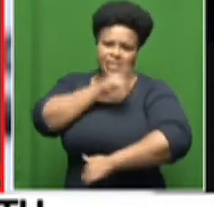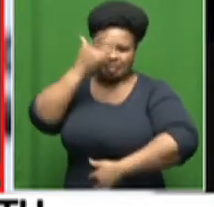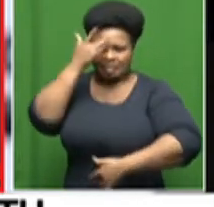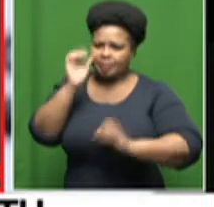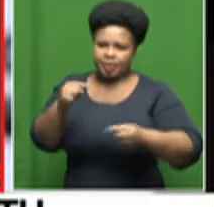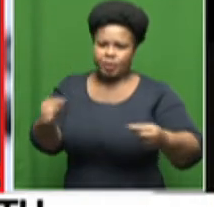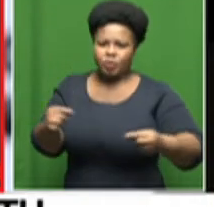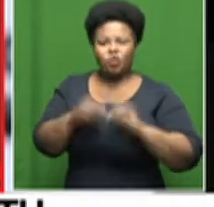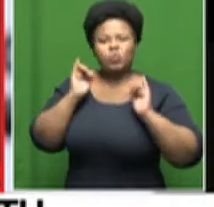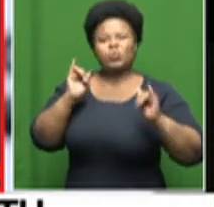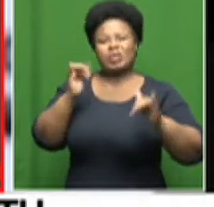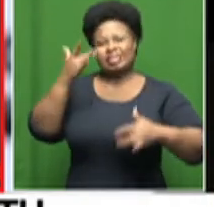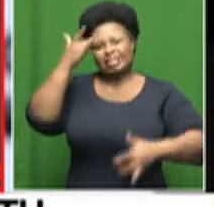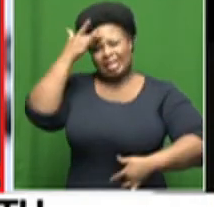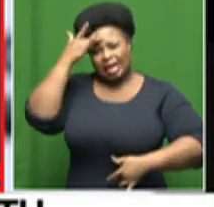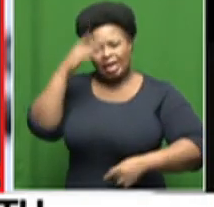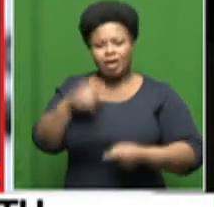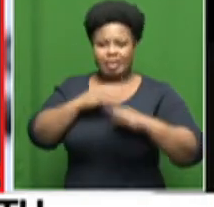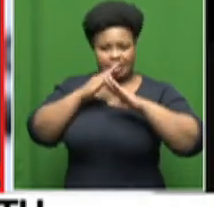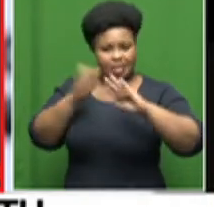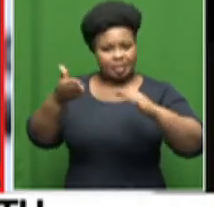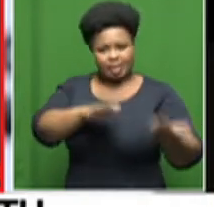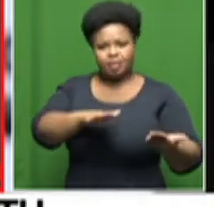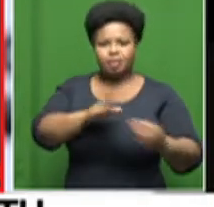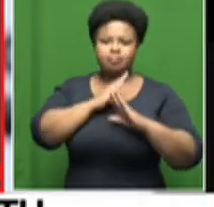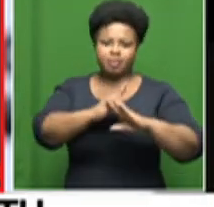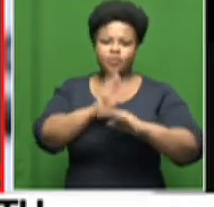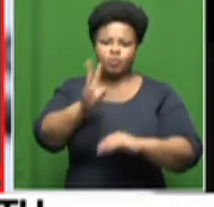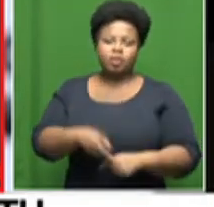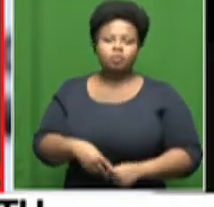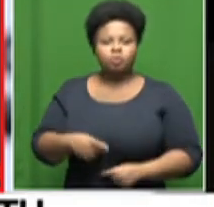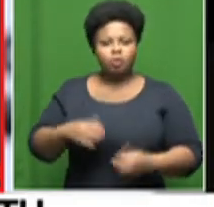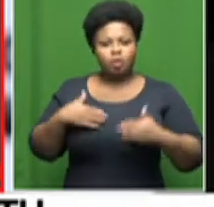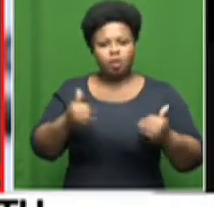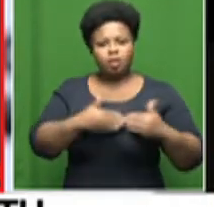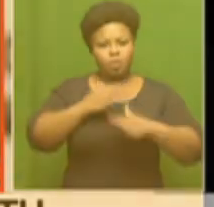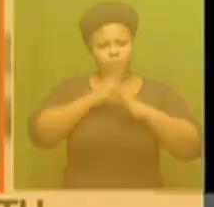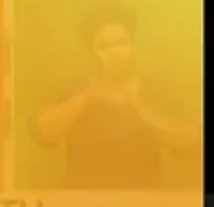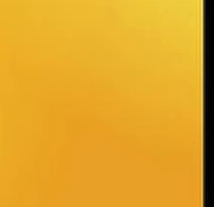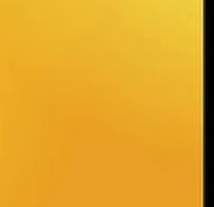and severe disease and death. And so we want to protect our healthcare workers.